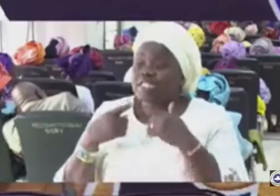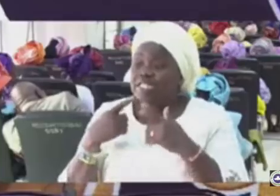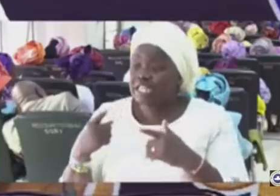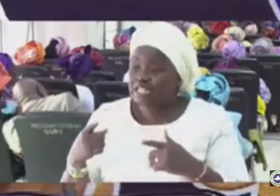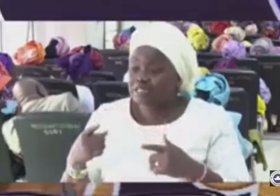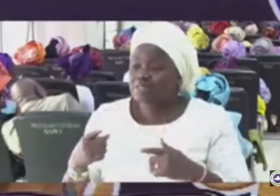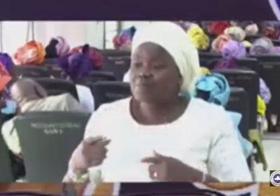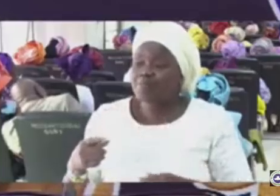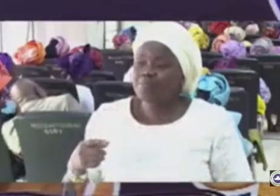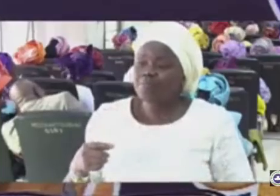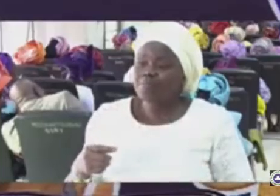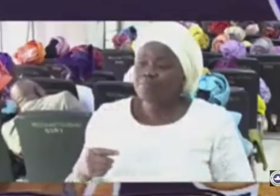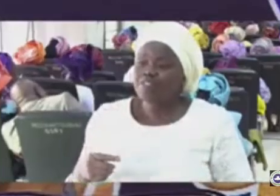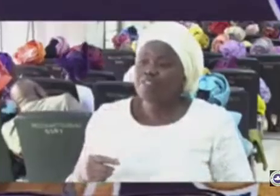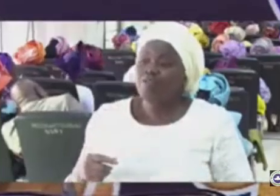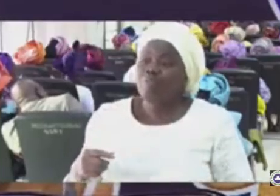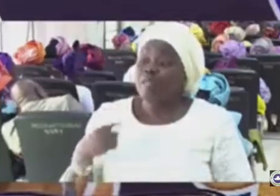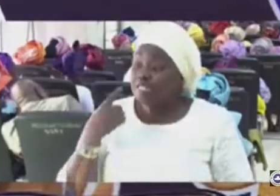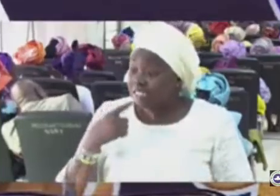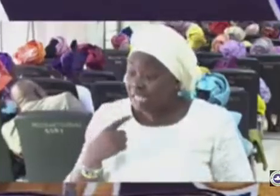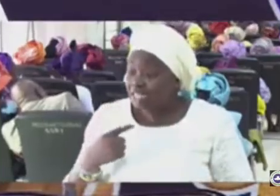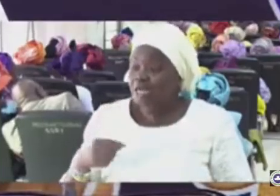God himself. Will you tell me?